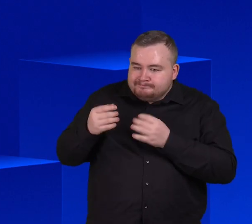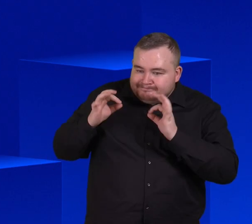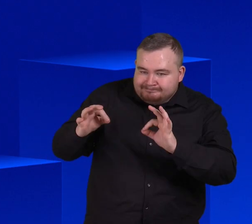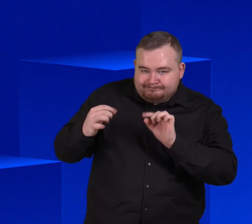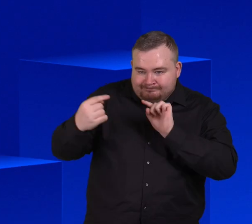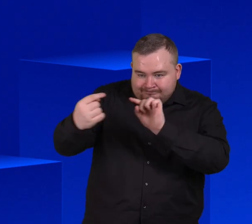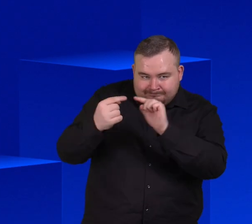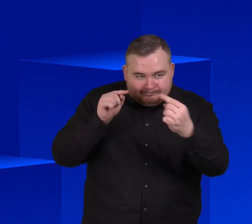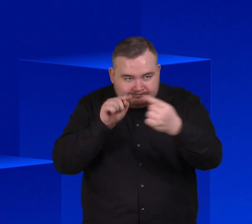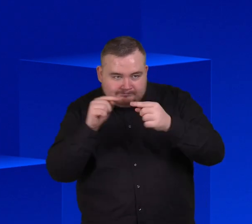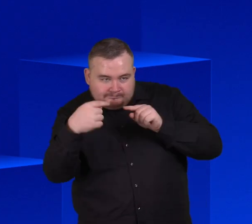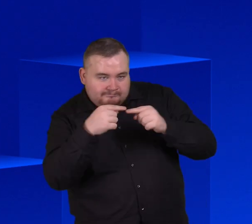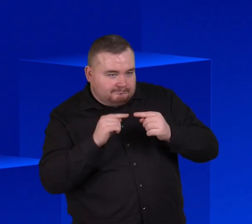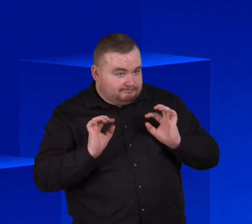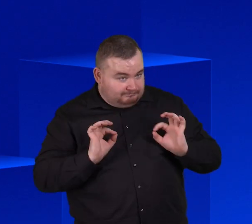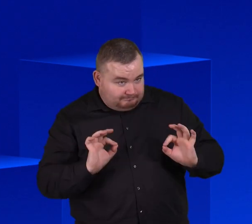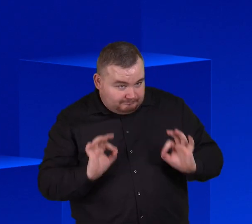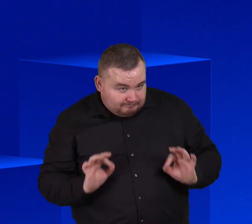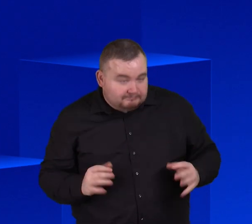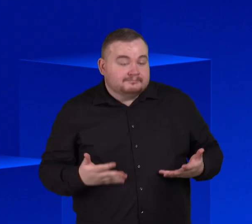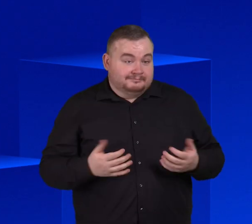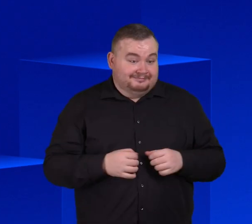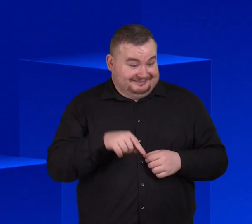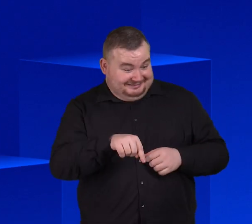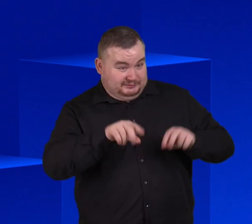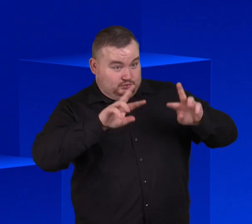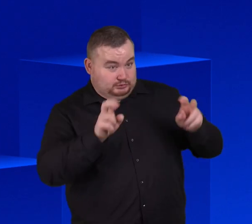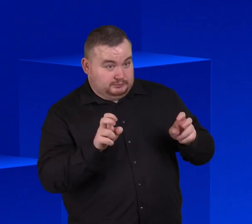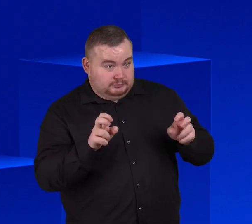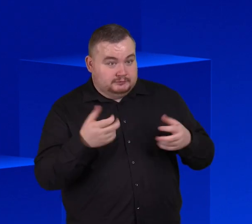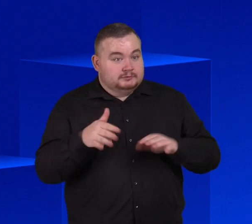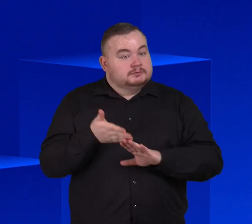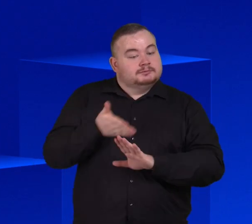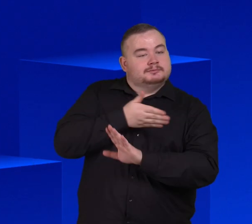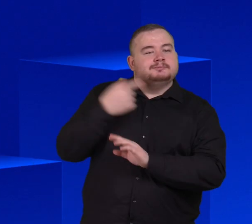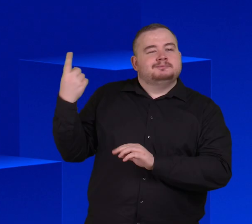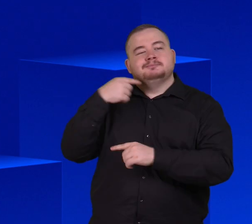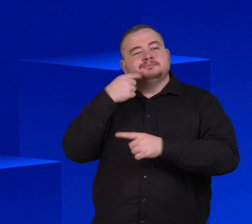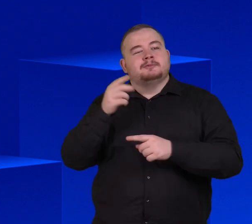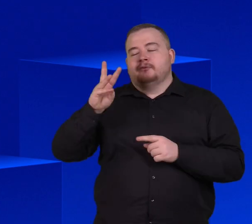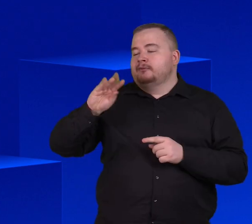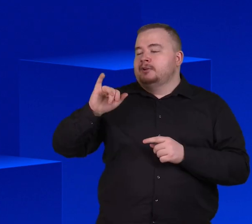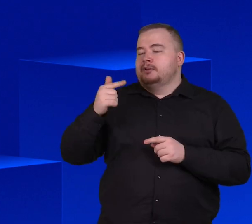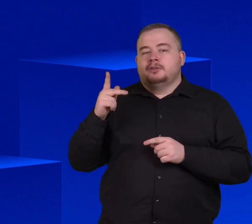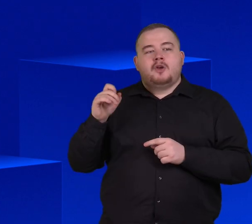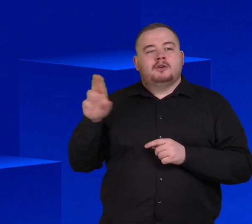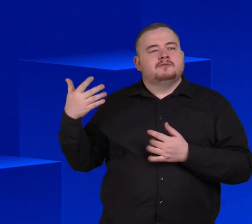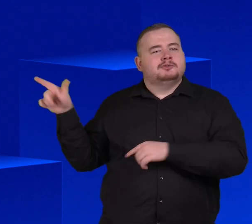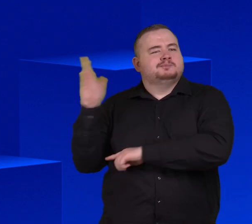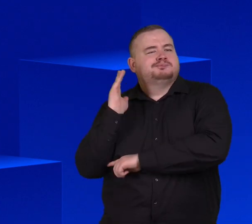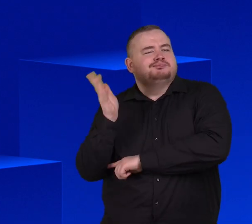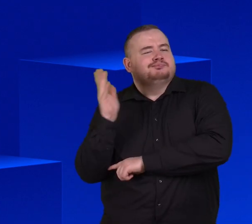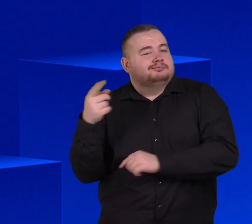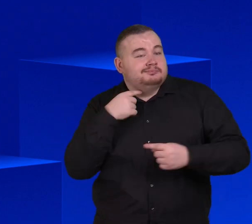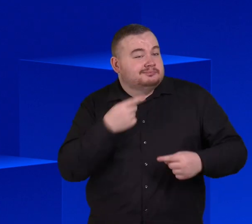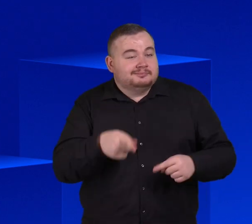this topic which was mentioned by Victor in the presentation, that in many cases, the problems or the challenges are going out of the region,